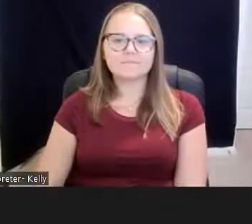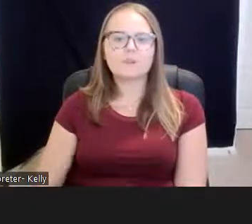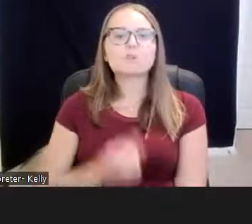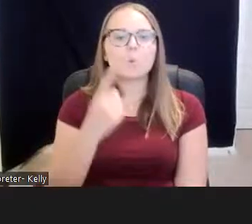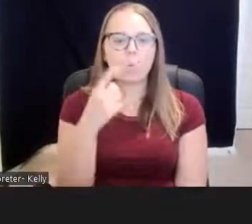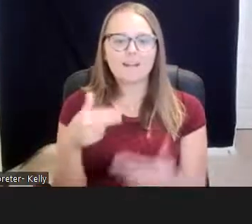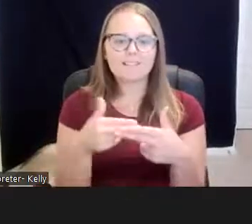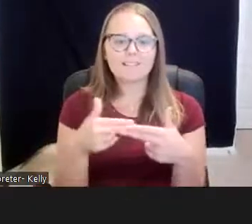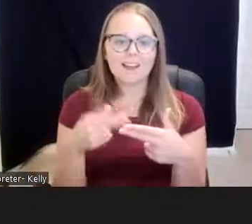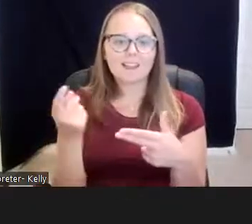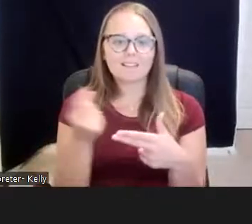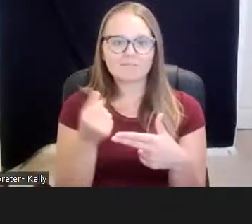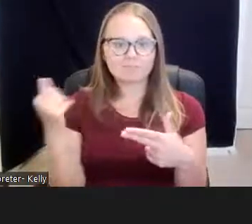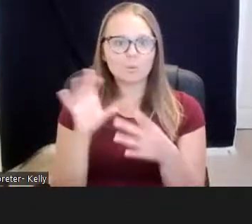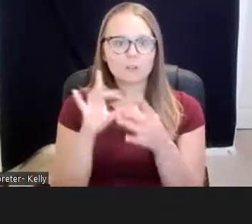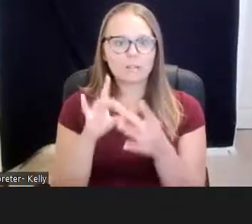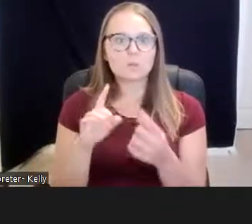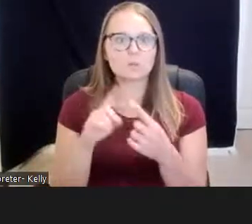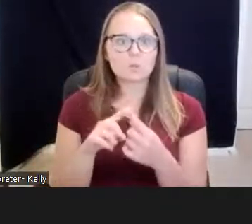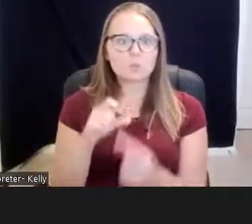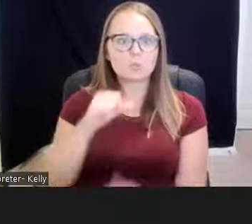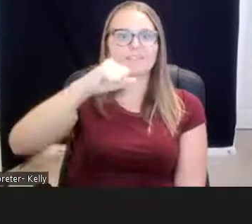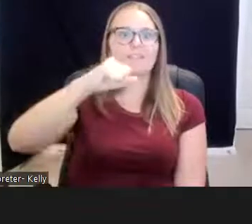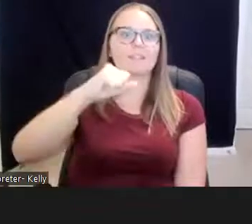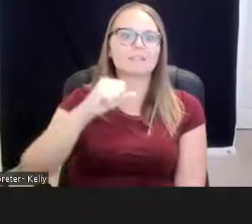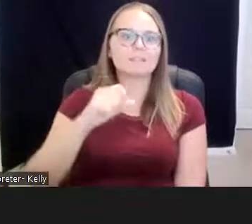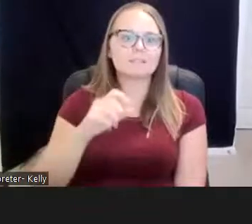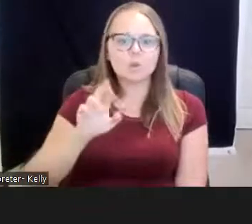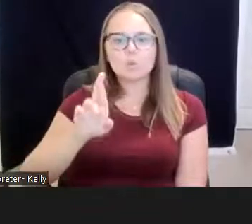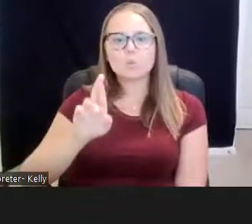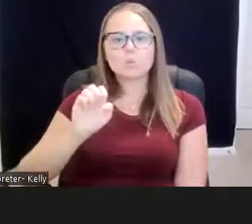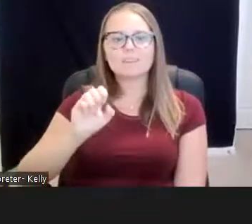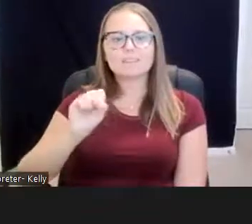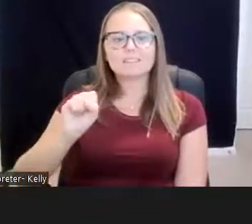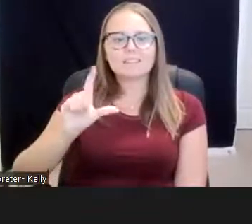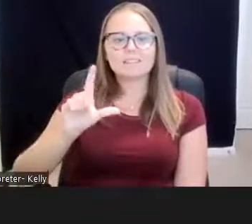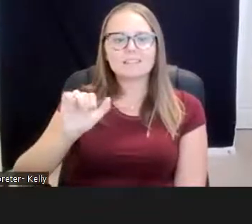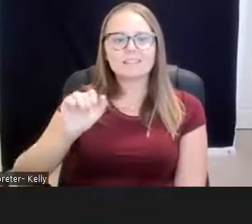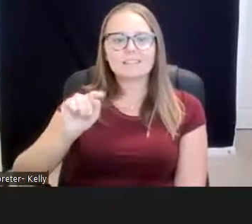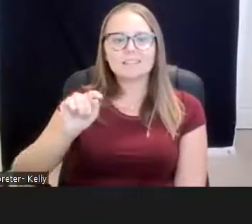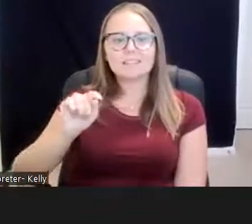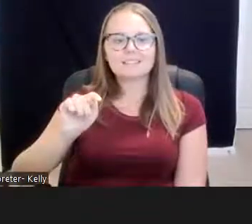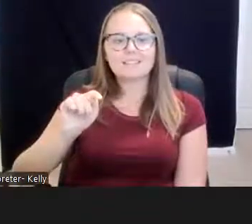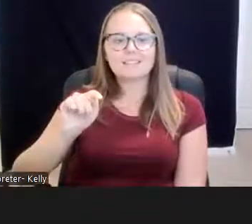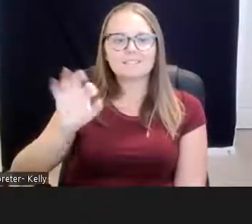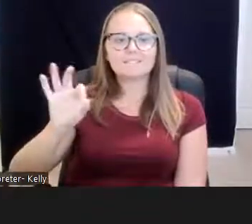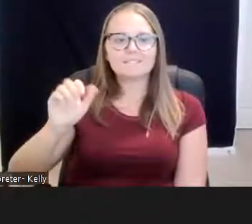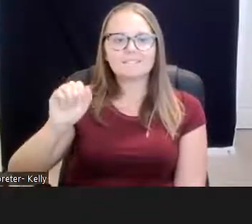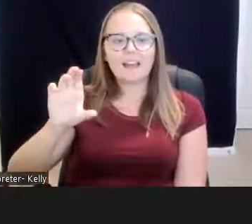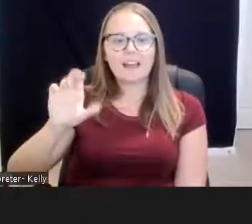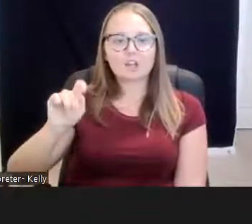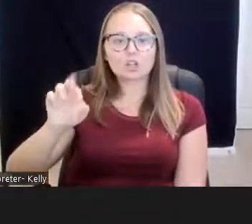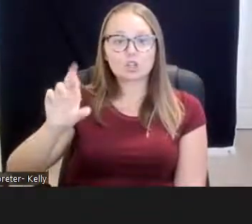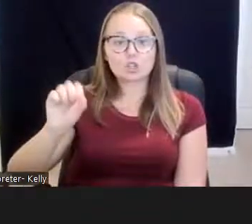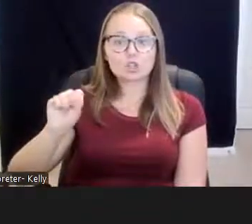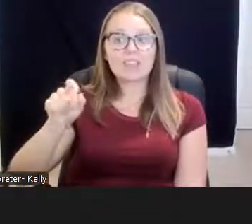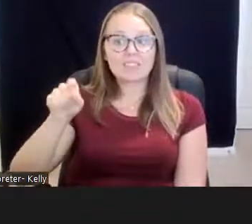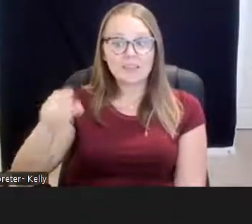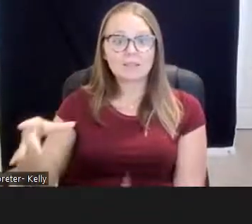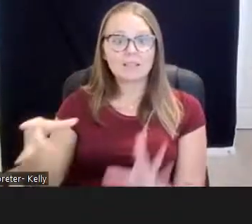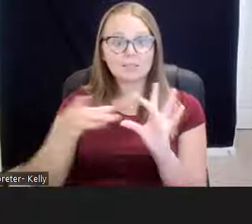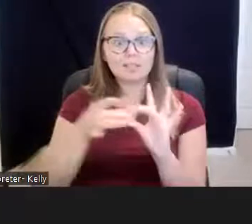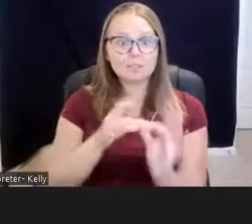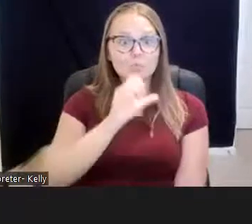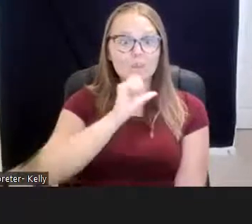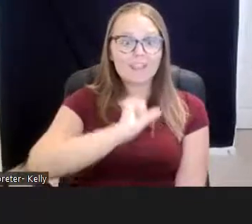And how that there are a number of resilience factors that have been linked to aging.